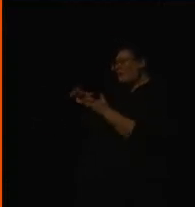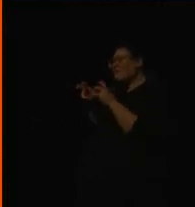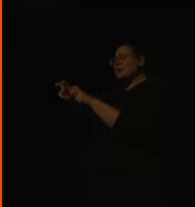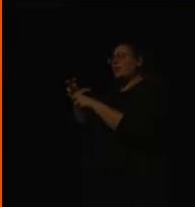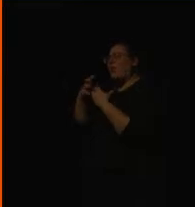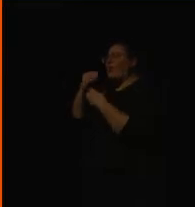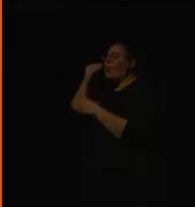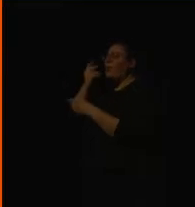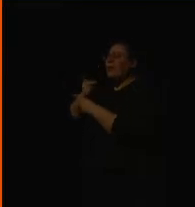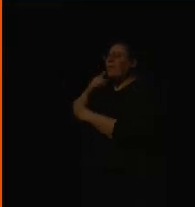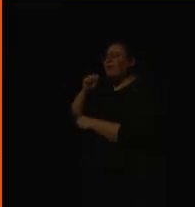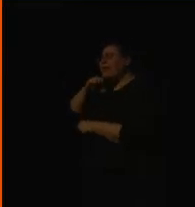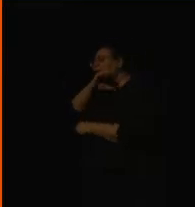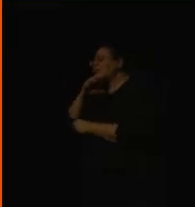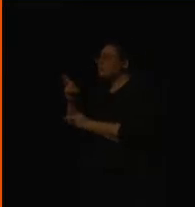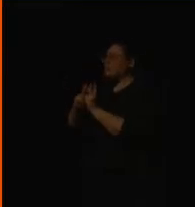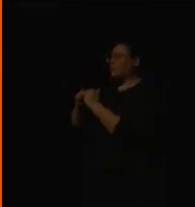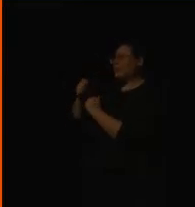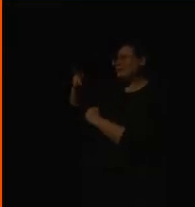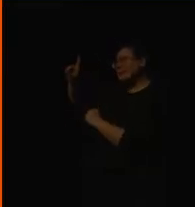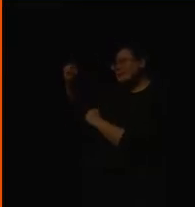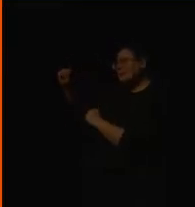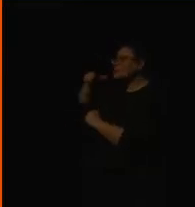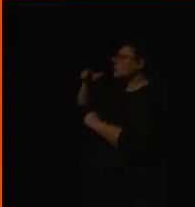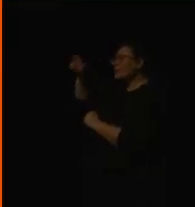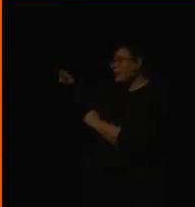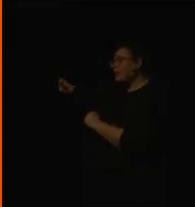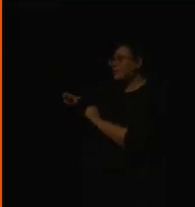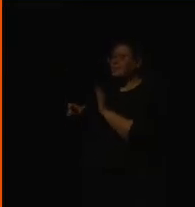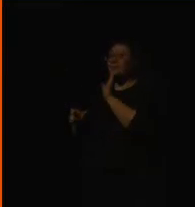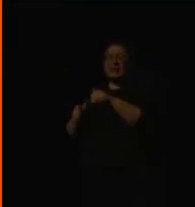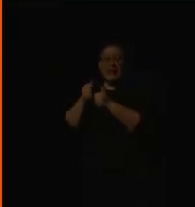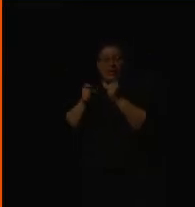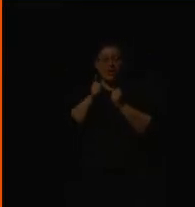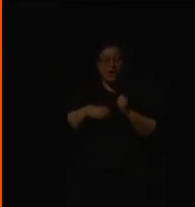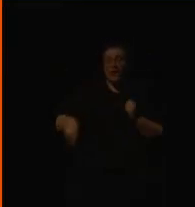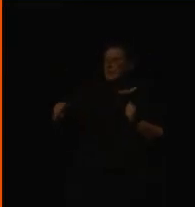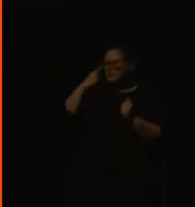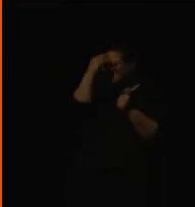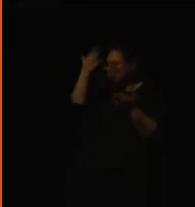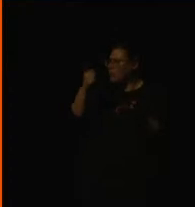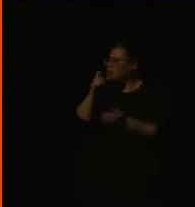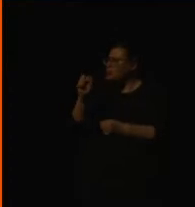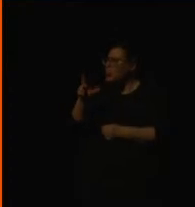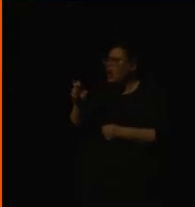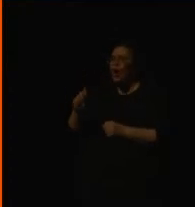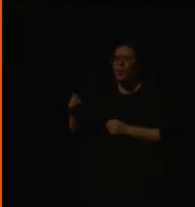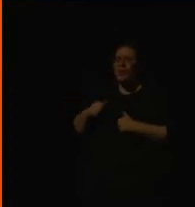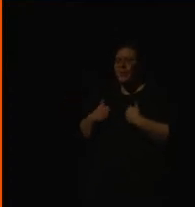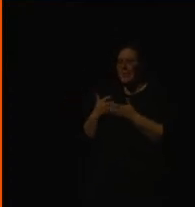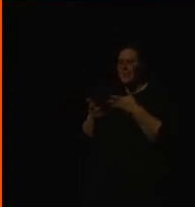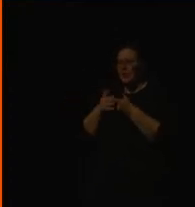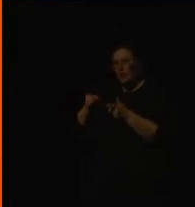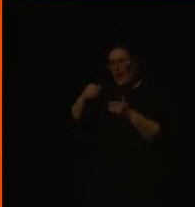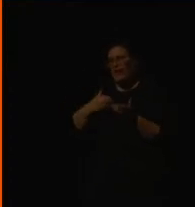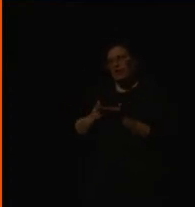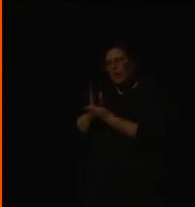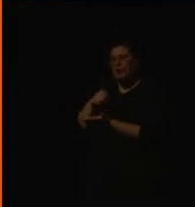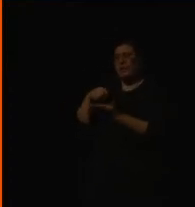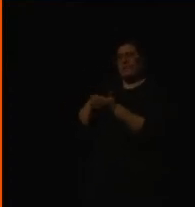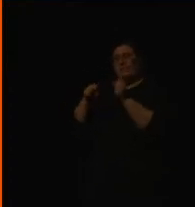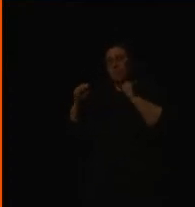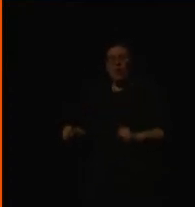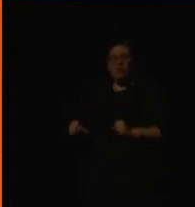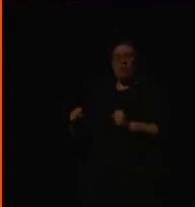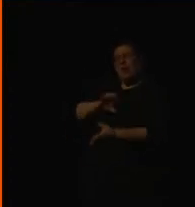elders and people with disabilities who need it. Each one of you, whoever you are, wherever you live, has a right to affordable